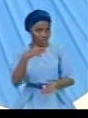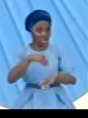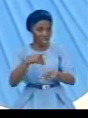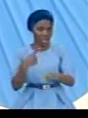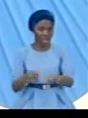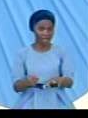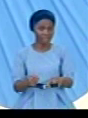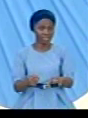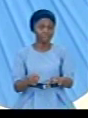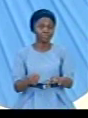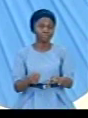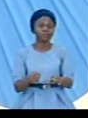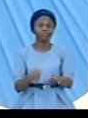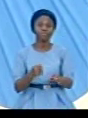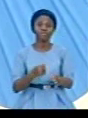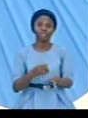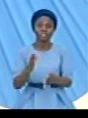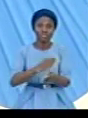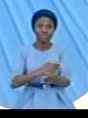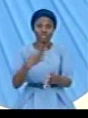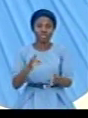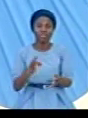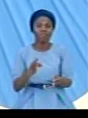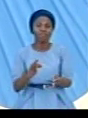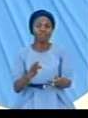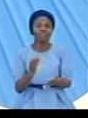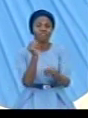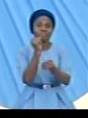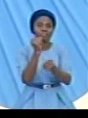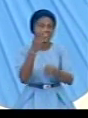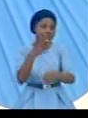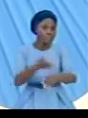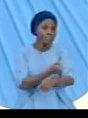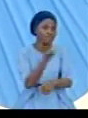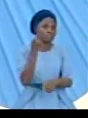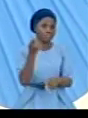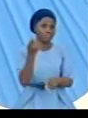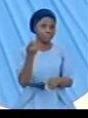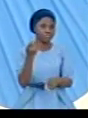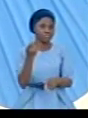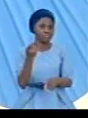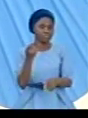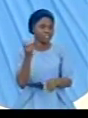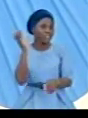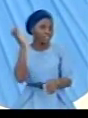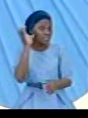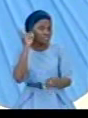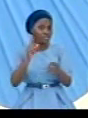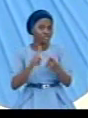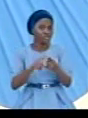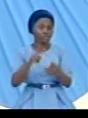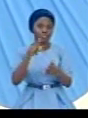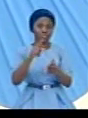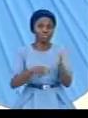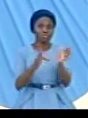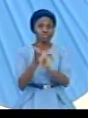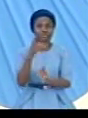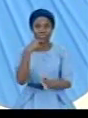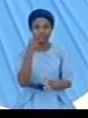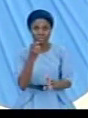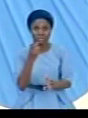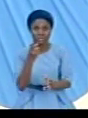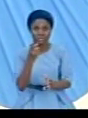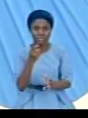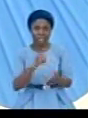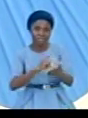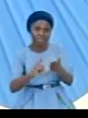supernatural power that backed up the words of Christ, because it's a word of scripture. Verse 4. And